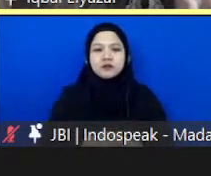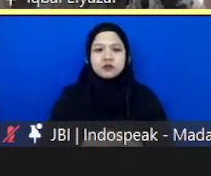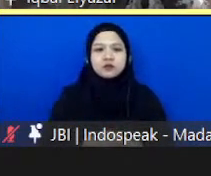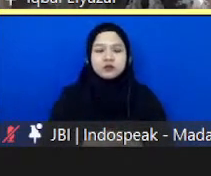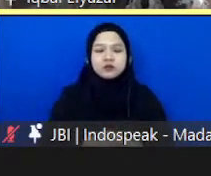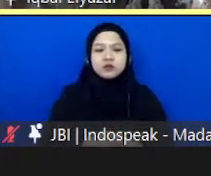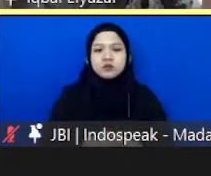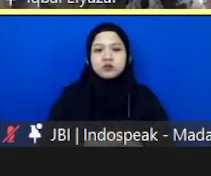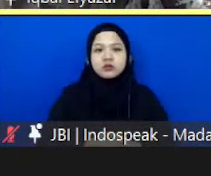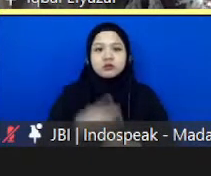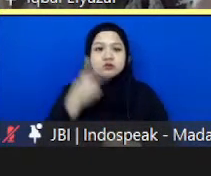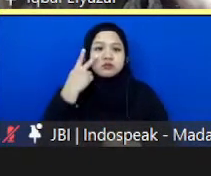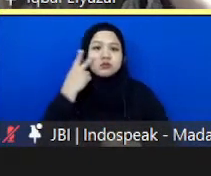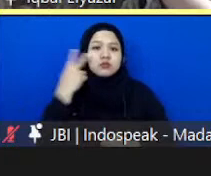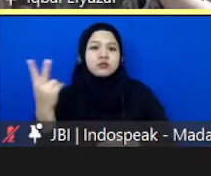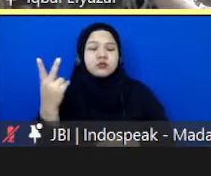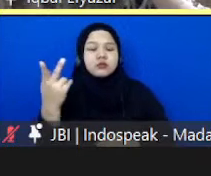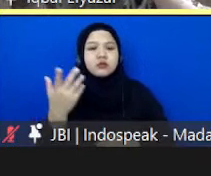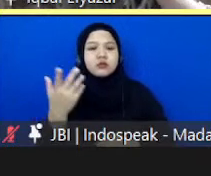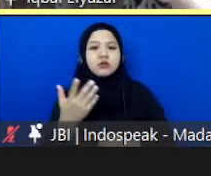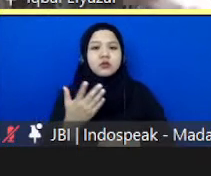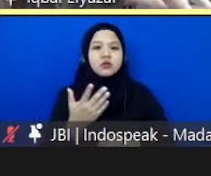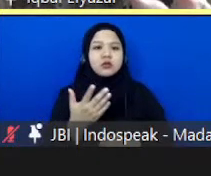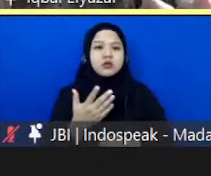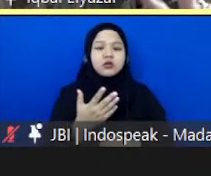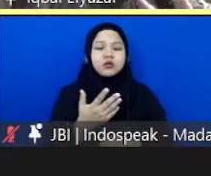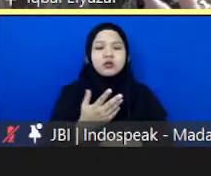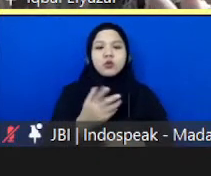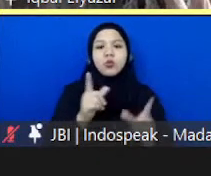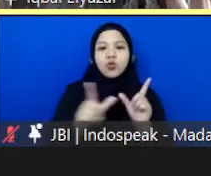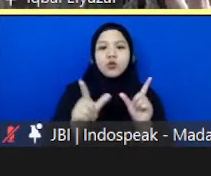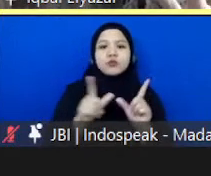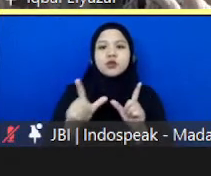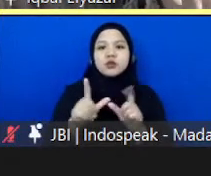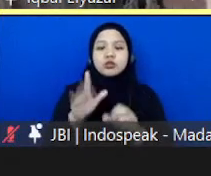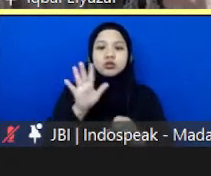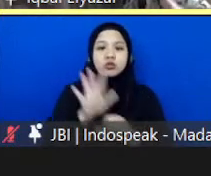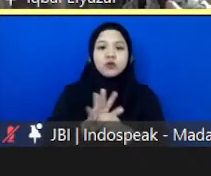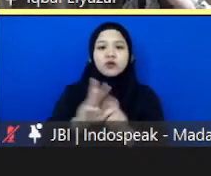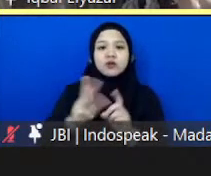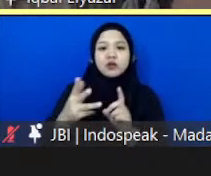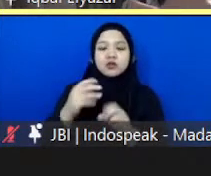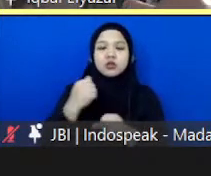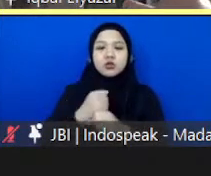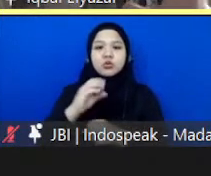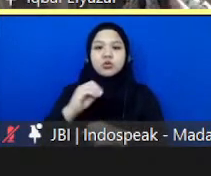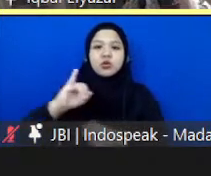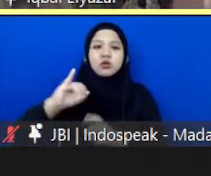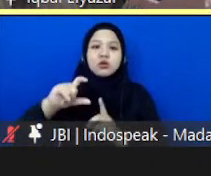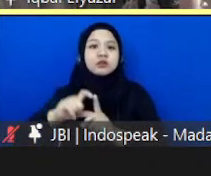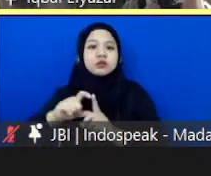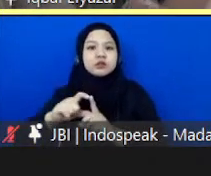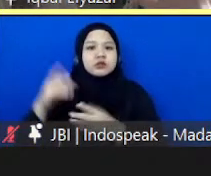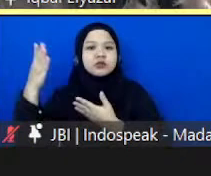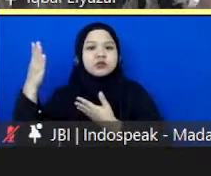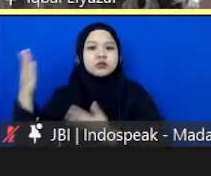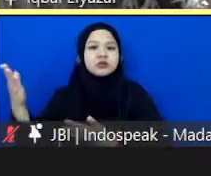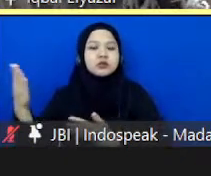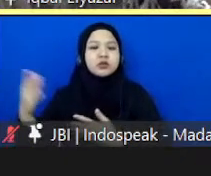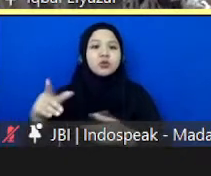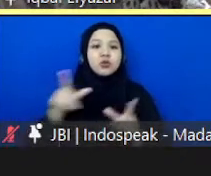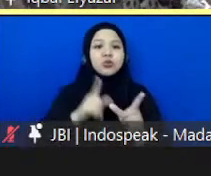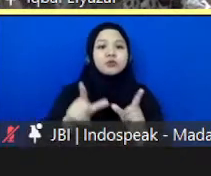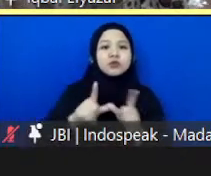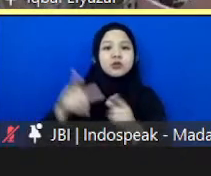When you see the COVID-19 go.id, this is the COVID-19 dashboard. I would say this is